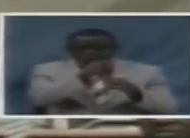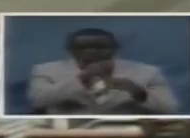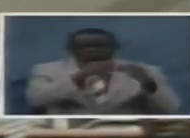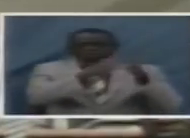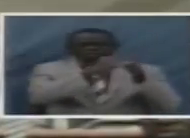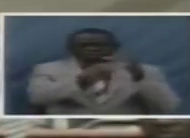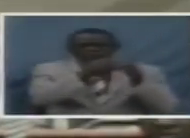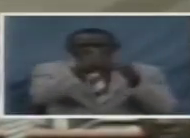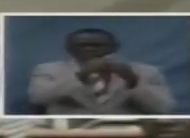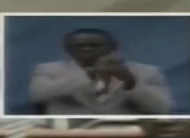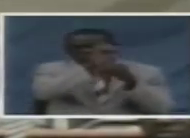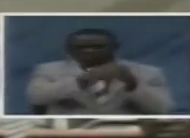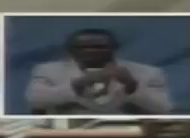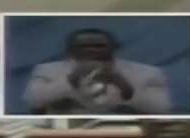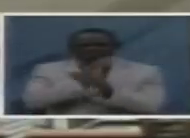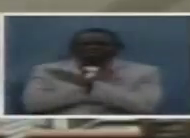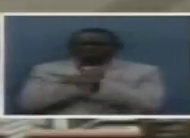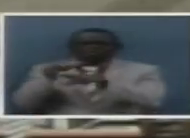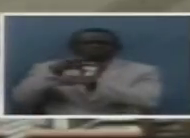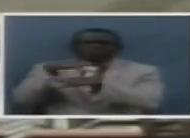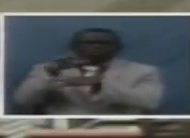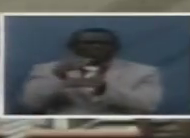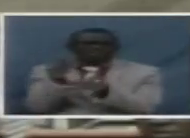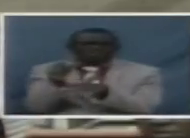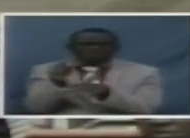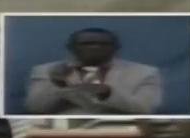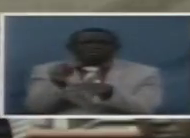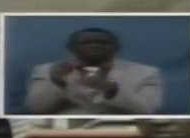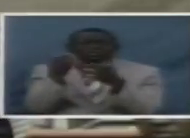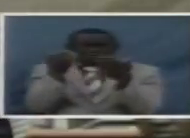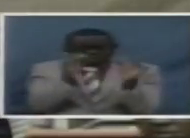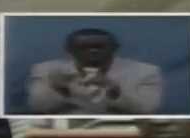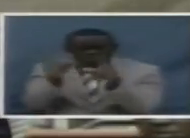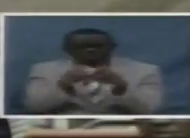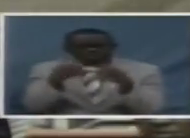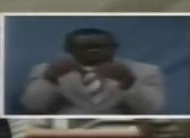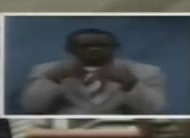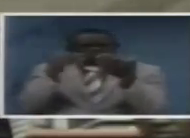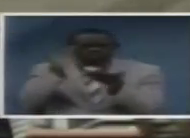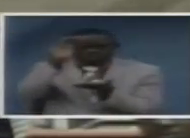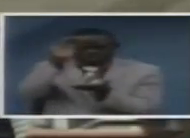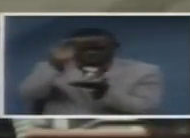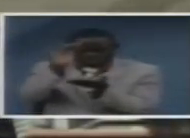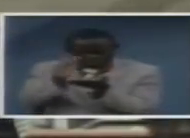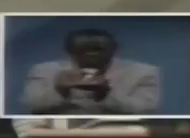accepted threshold of 10%. However, measures are being taken to reverse this trend and to restore asset